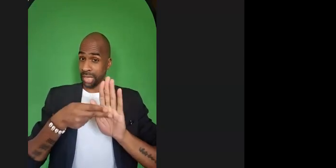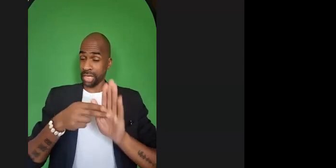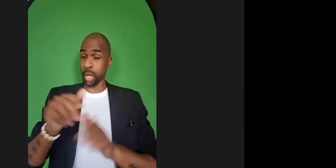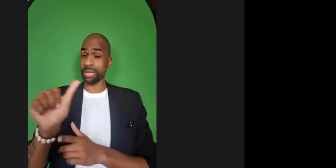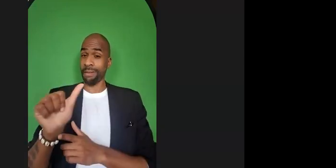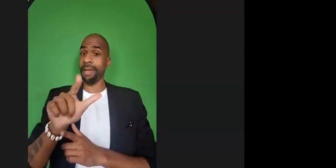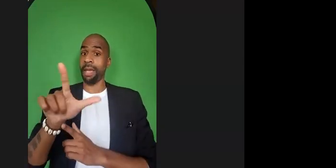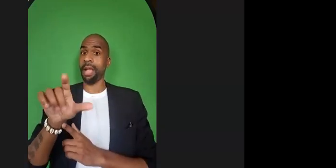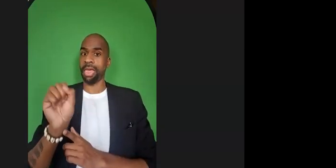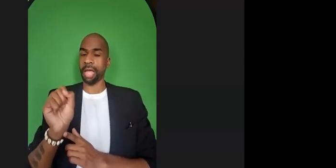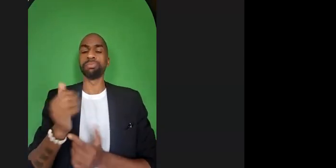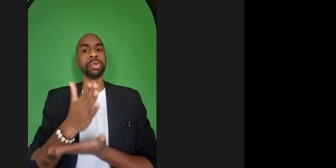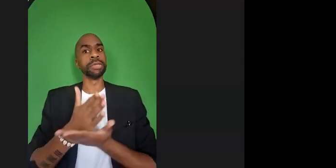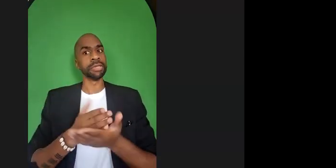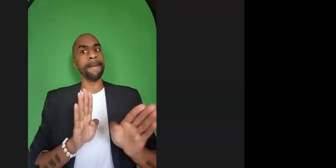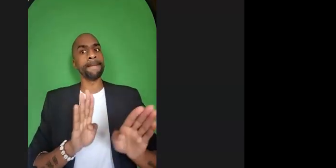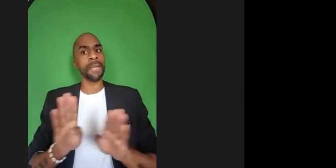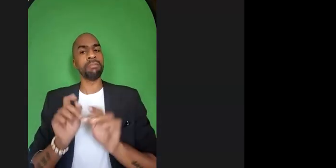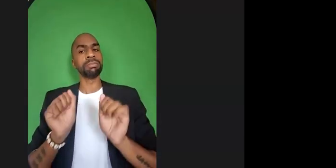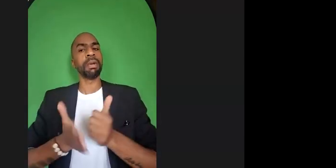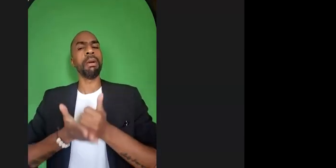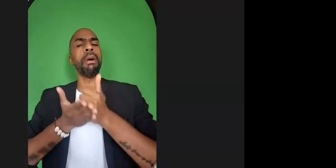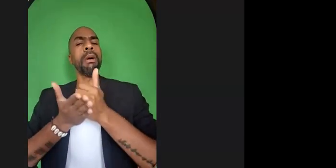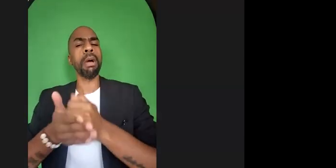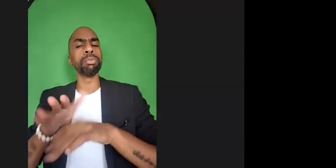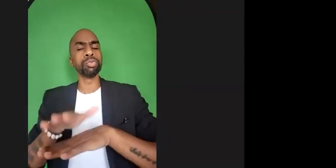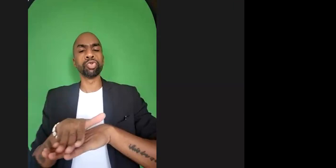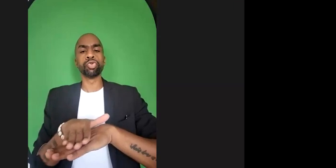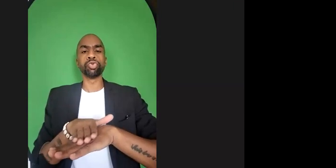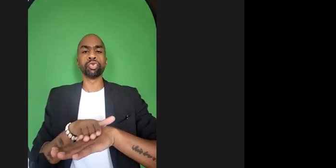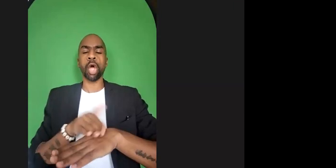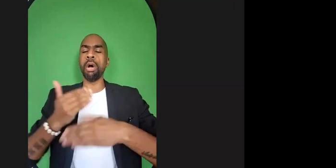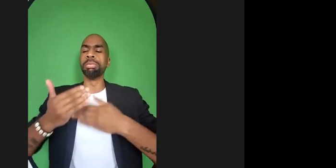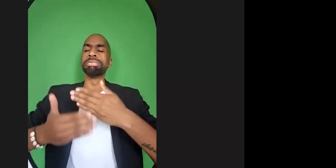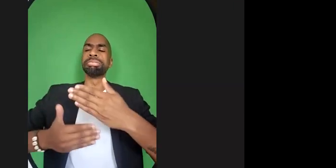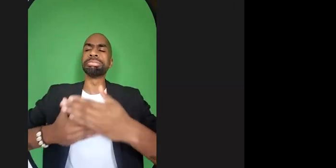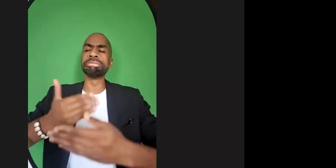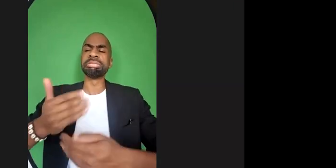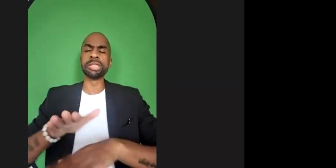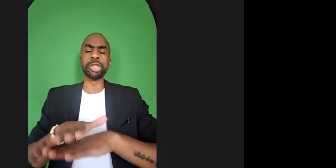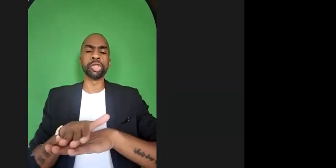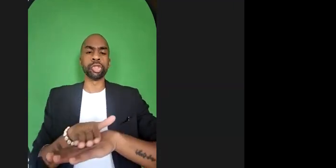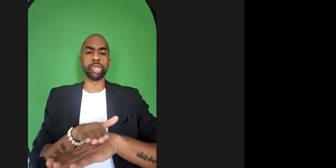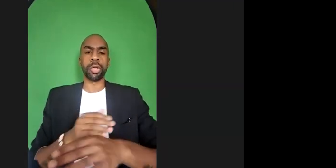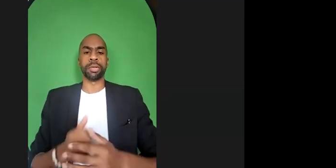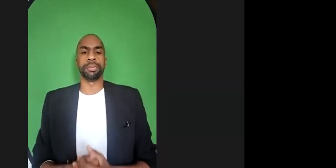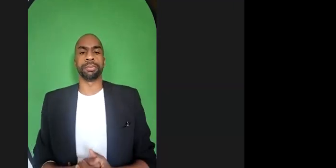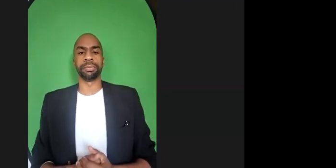to slow the progression. I'm happy to talk about each of this in more detail, but really it has to do with working